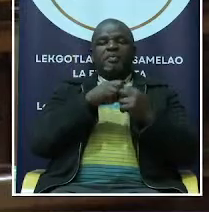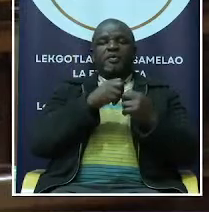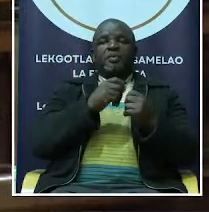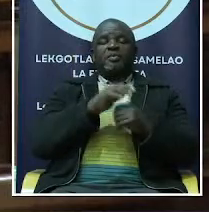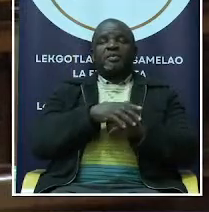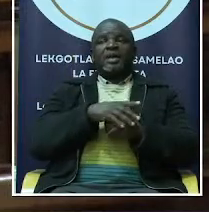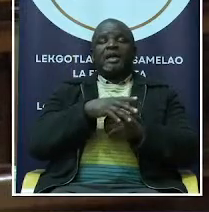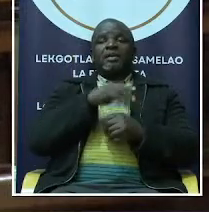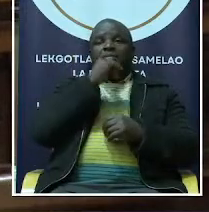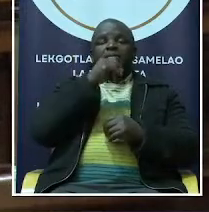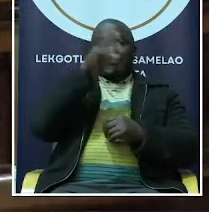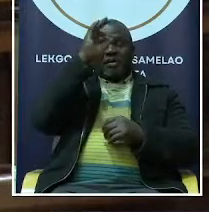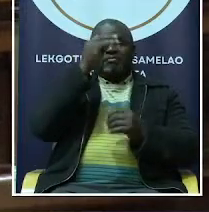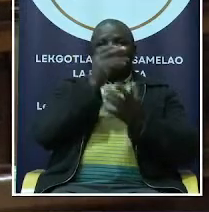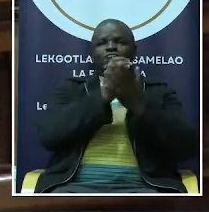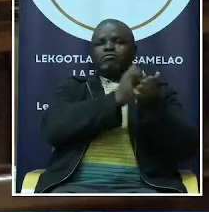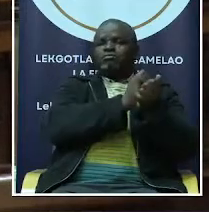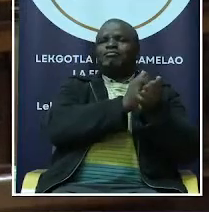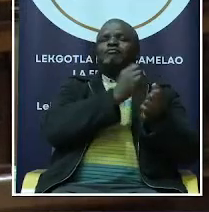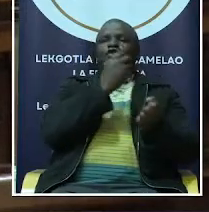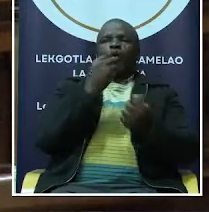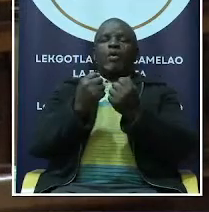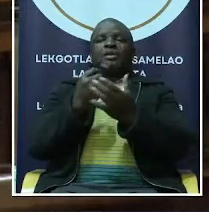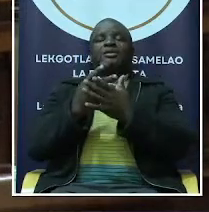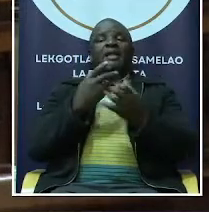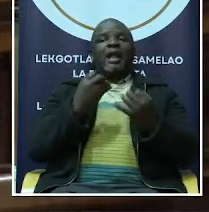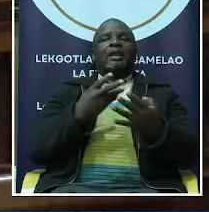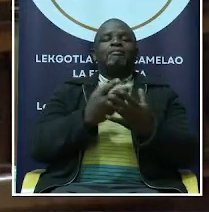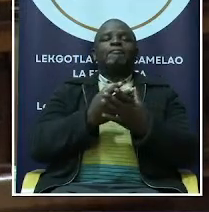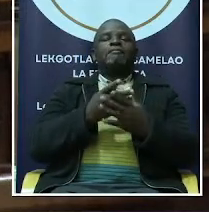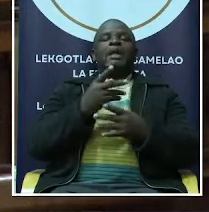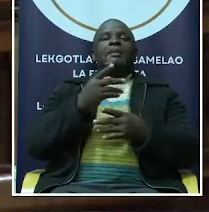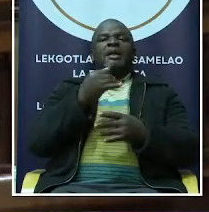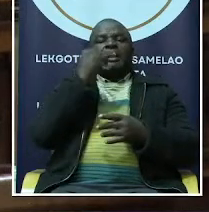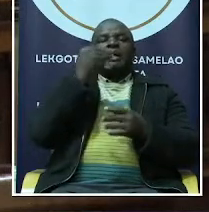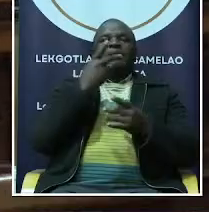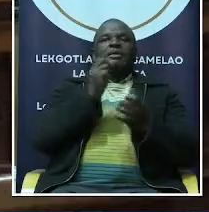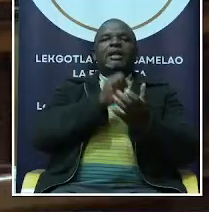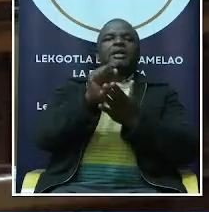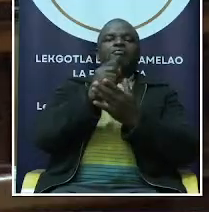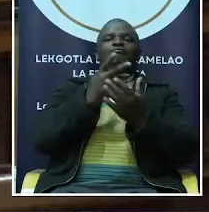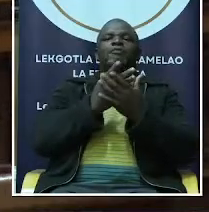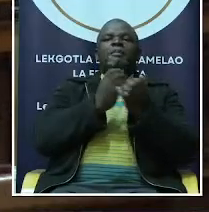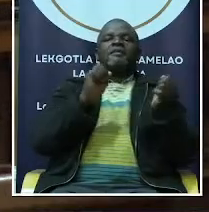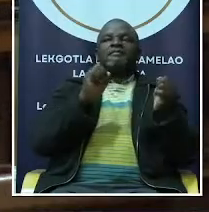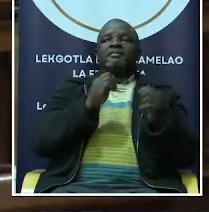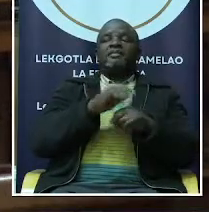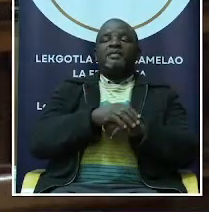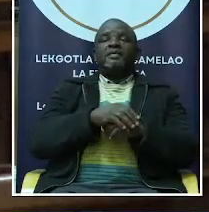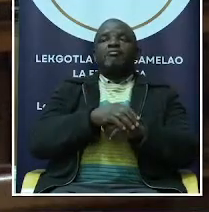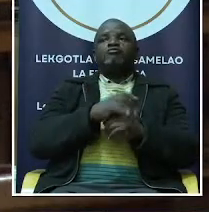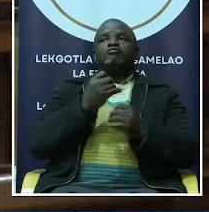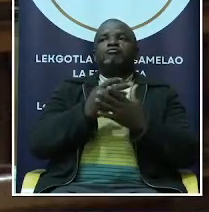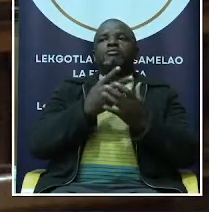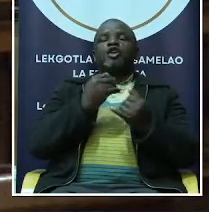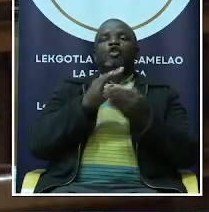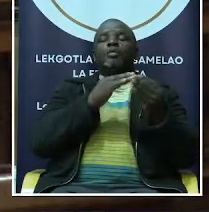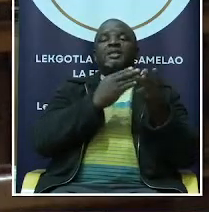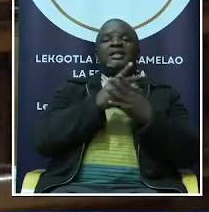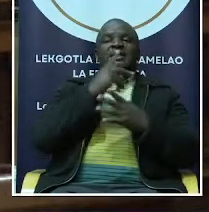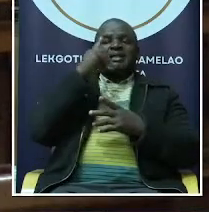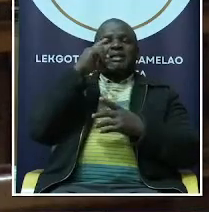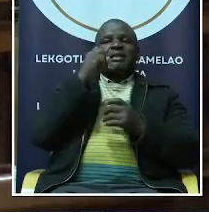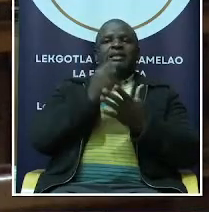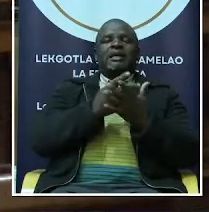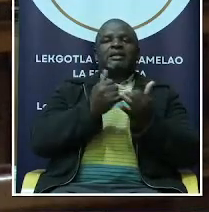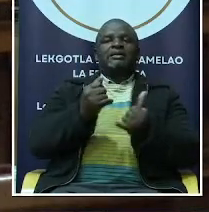police arrests, courts frequently release drug dealers without consequences, undermining community trust and allowing